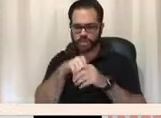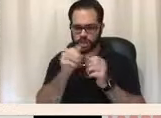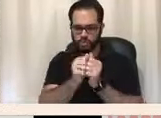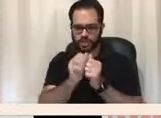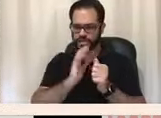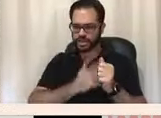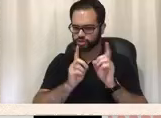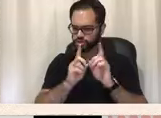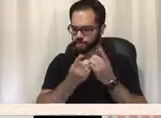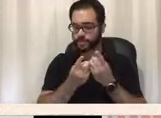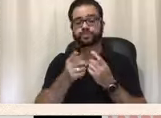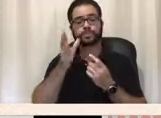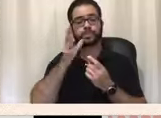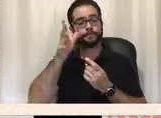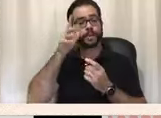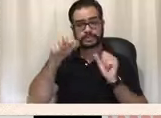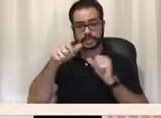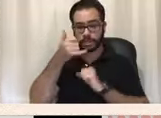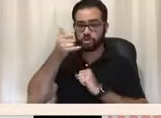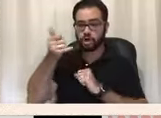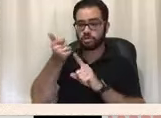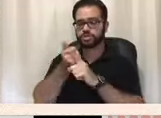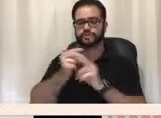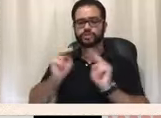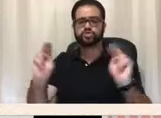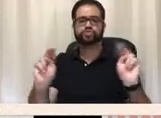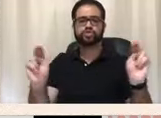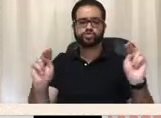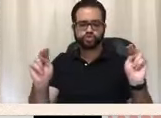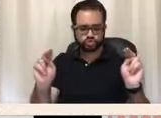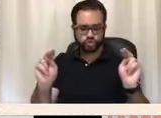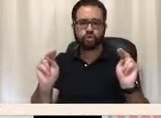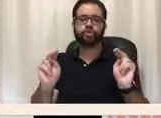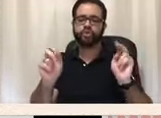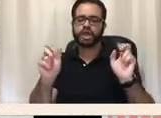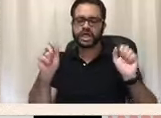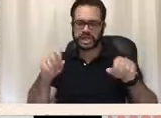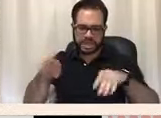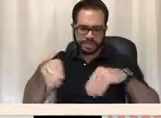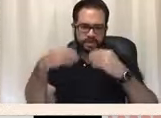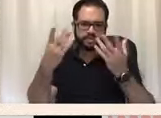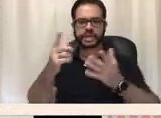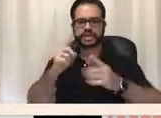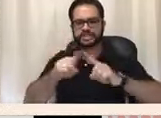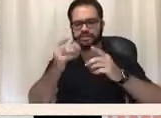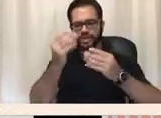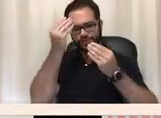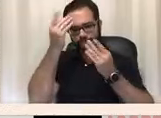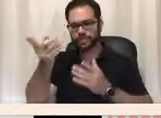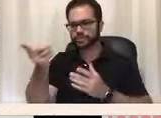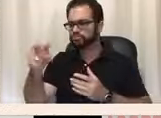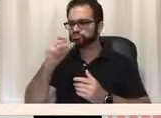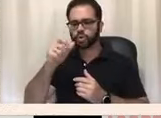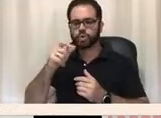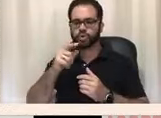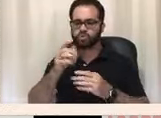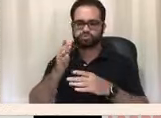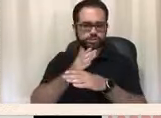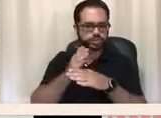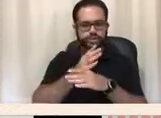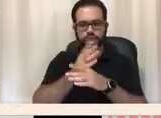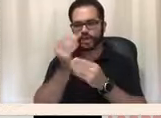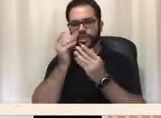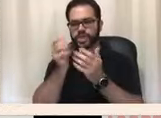call them. They are a neutral entity, and they will provide us information. They do not share any information with us as far